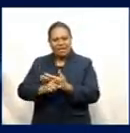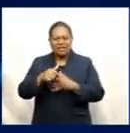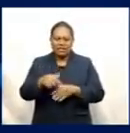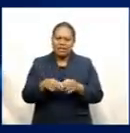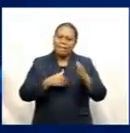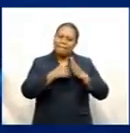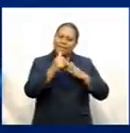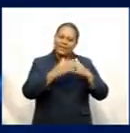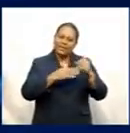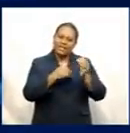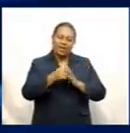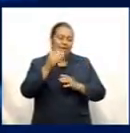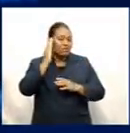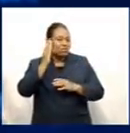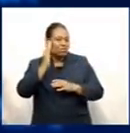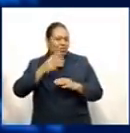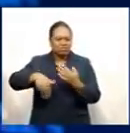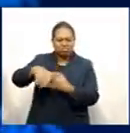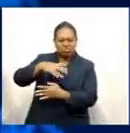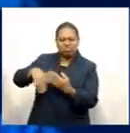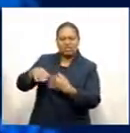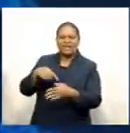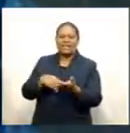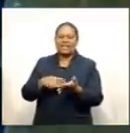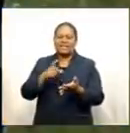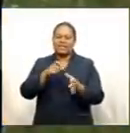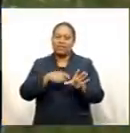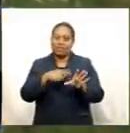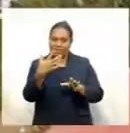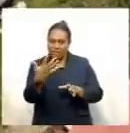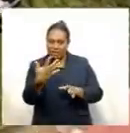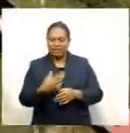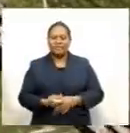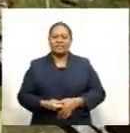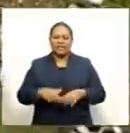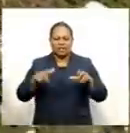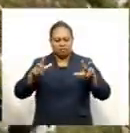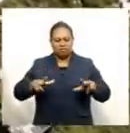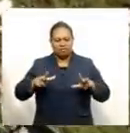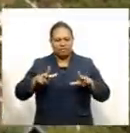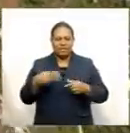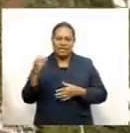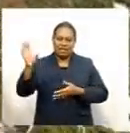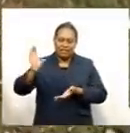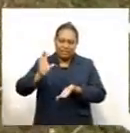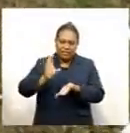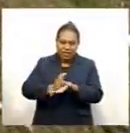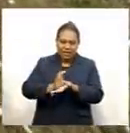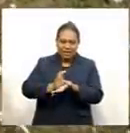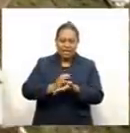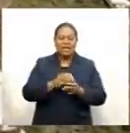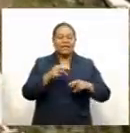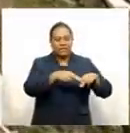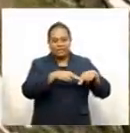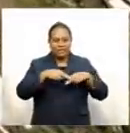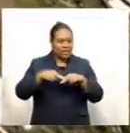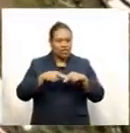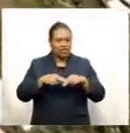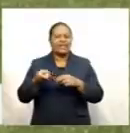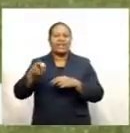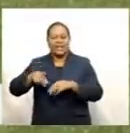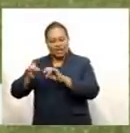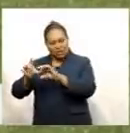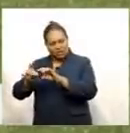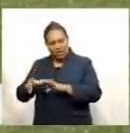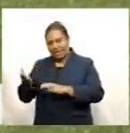of school buildings damaged by tropical cyclone Yasa. This follows the signing of a direct funding arrangement between the Fijian and the Australian